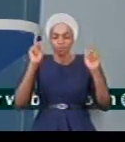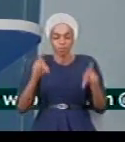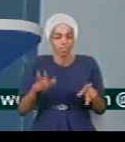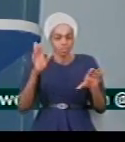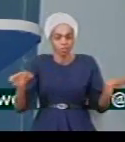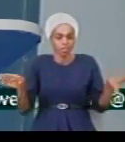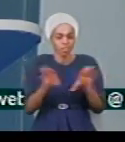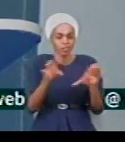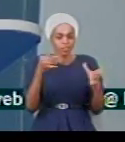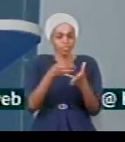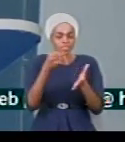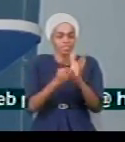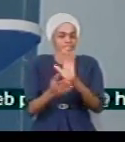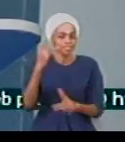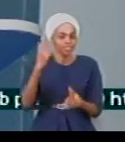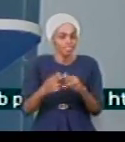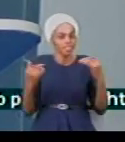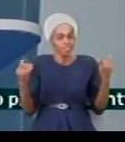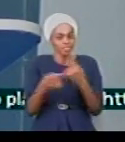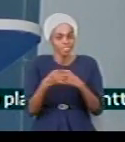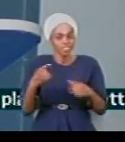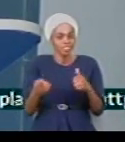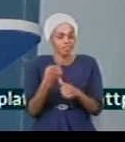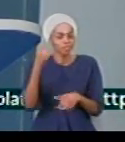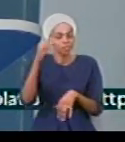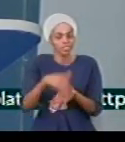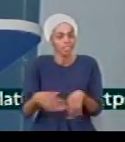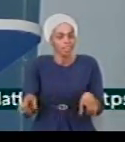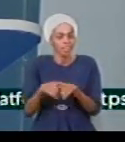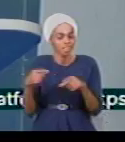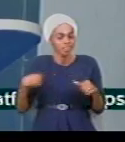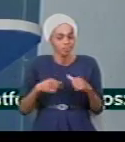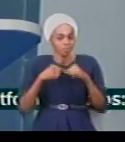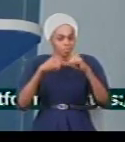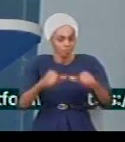call accelerating crescendo.